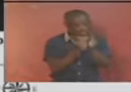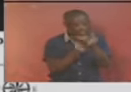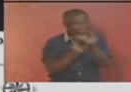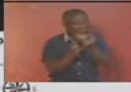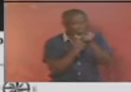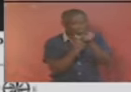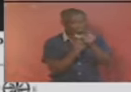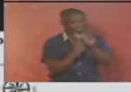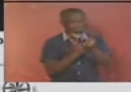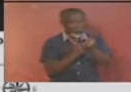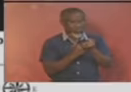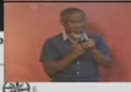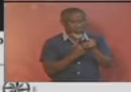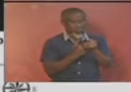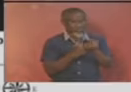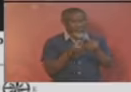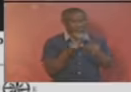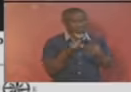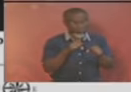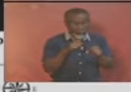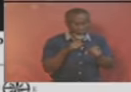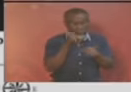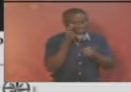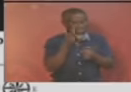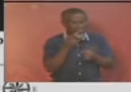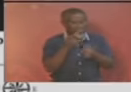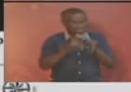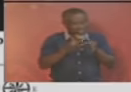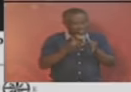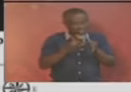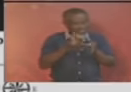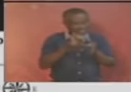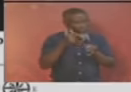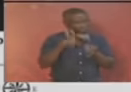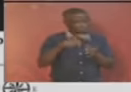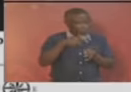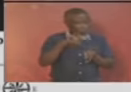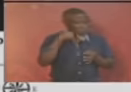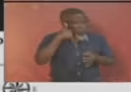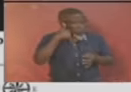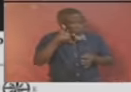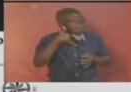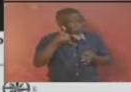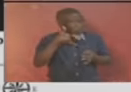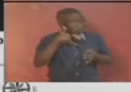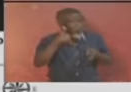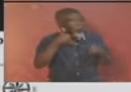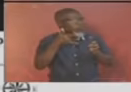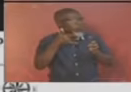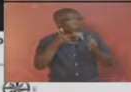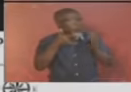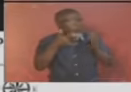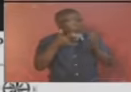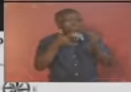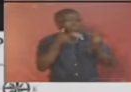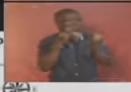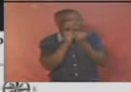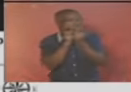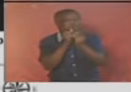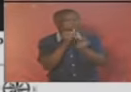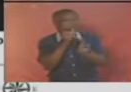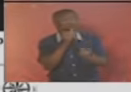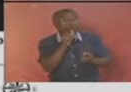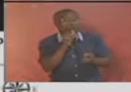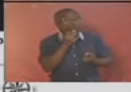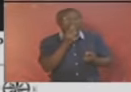display with the contact tracing. We're seeing that the contact tracing, linking out from the cases that have been identified, ensuring